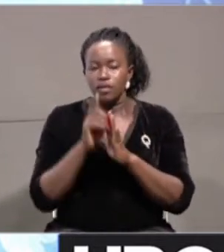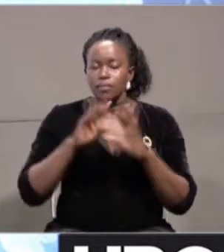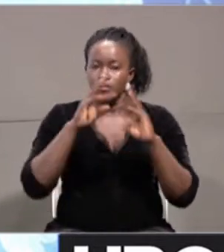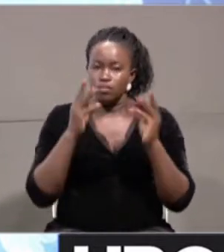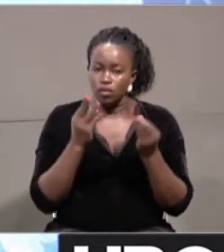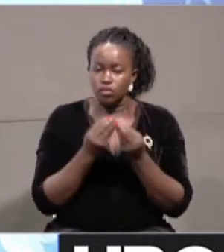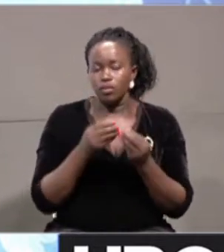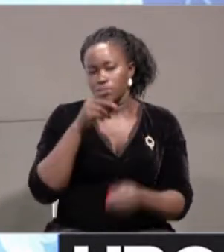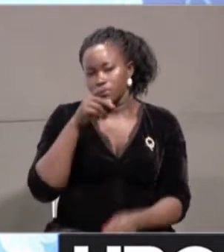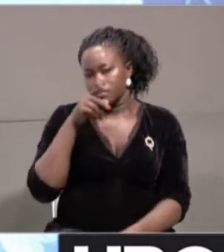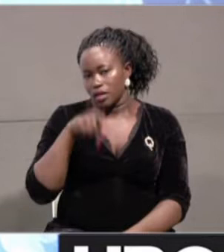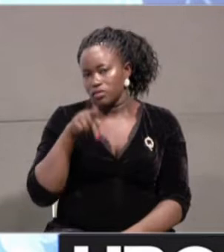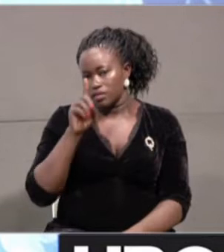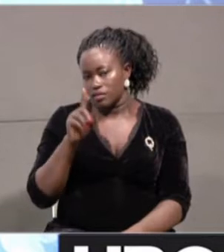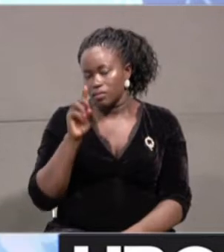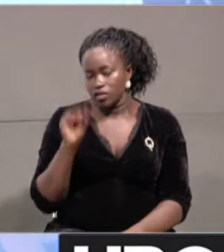development model.